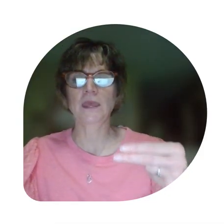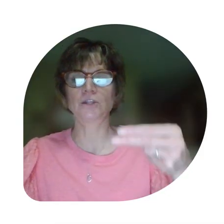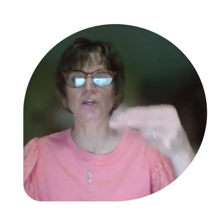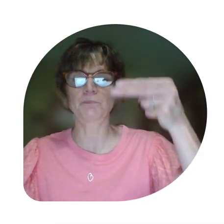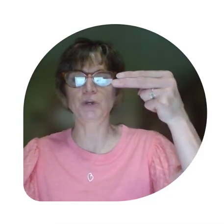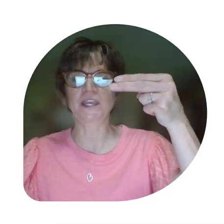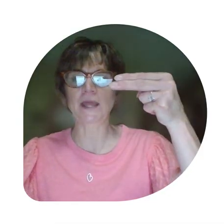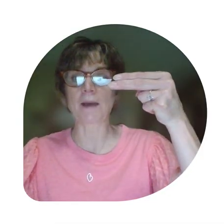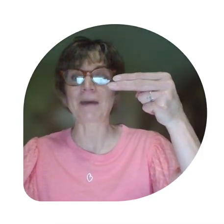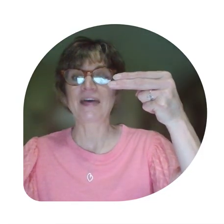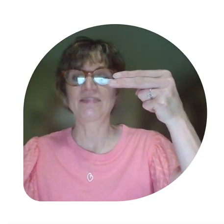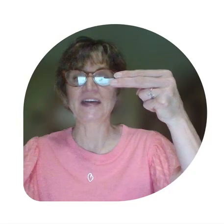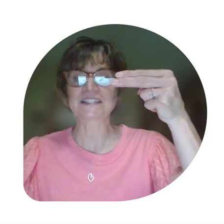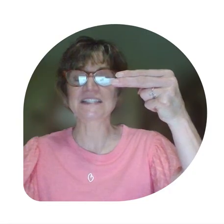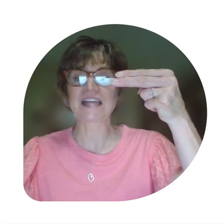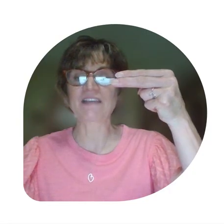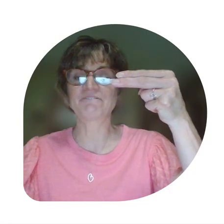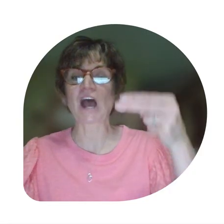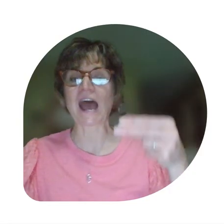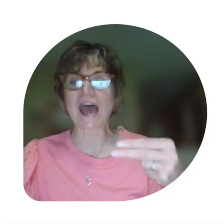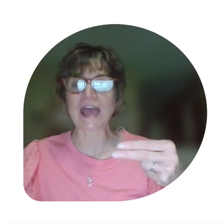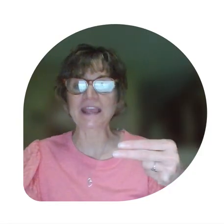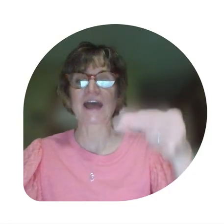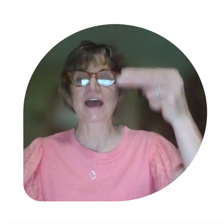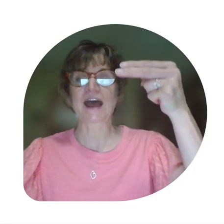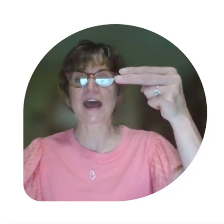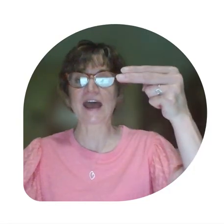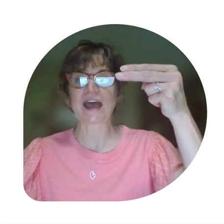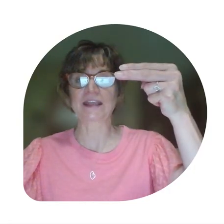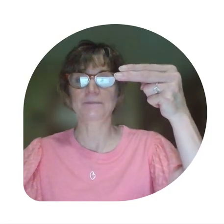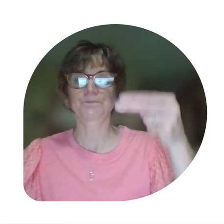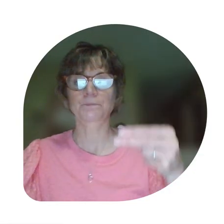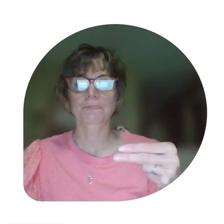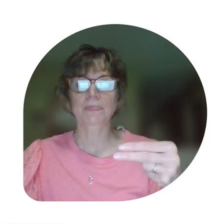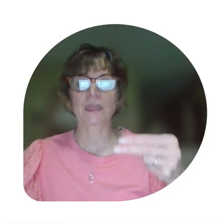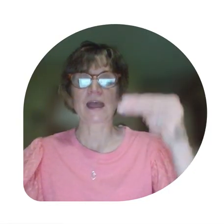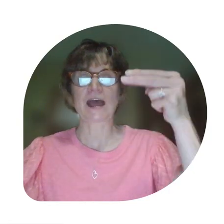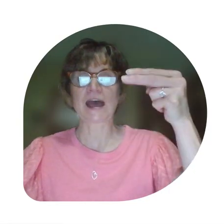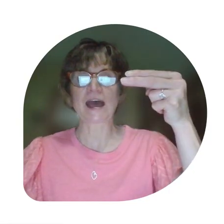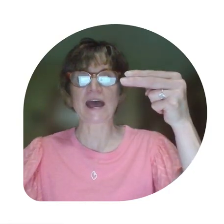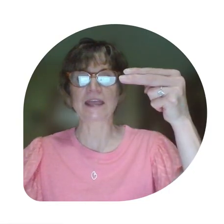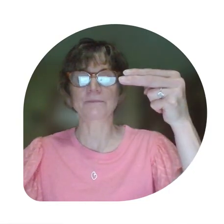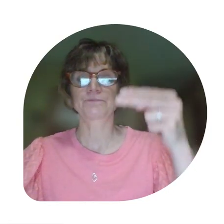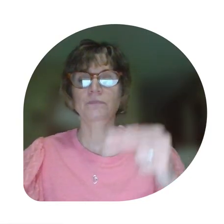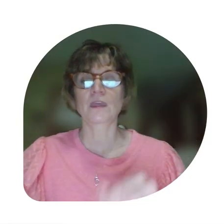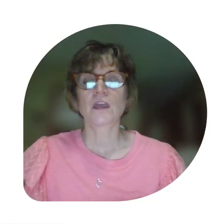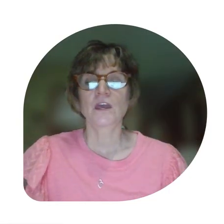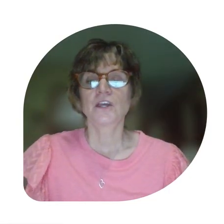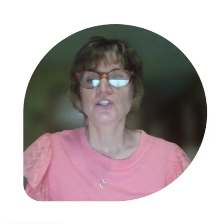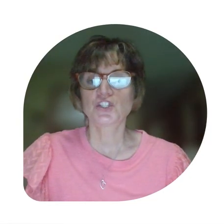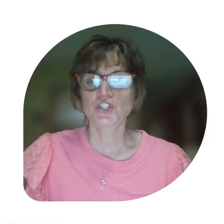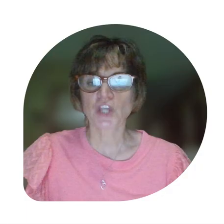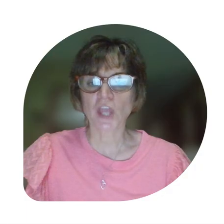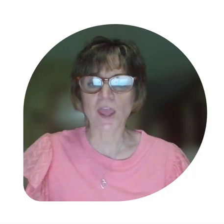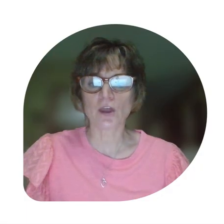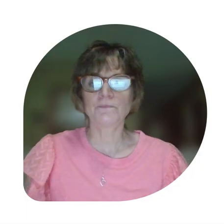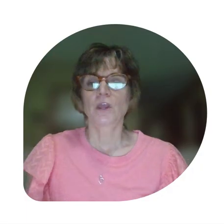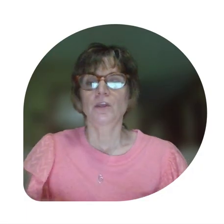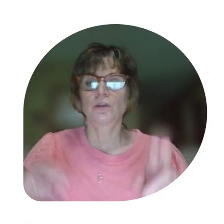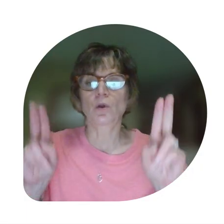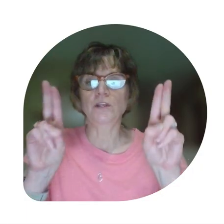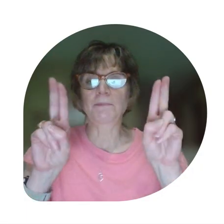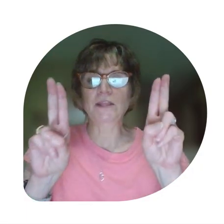top and you're going to bring it up. That's the sign for high. High. High.